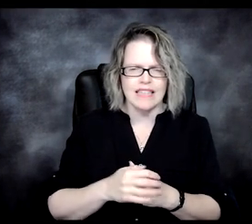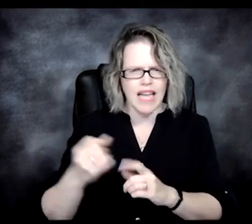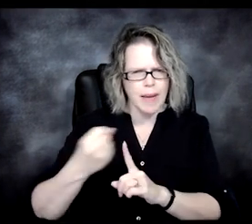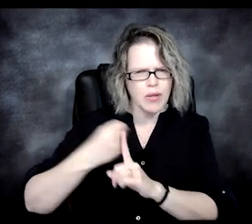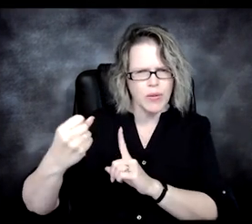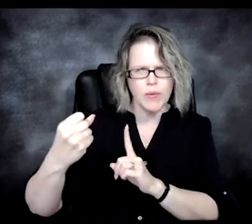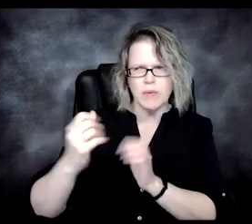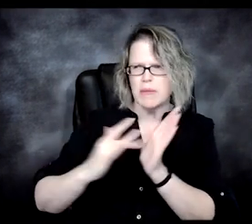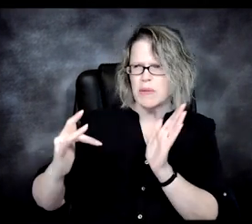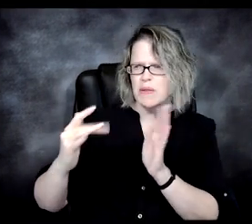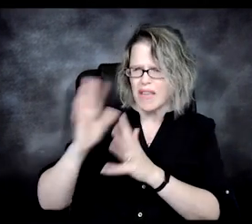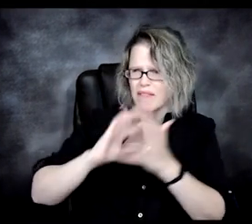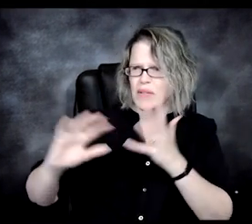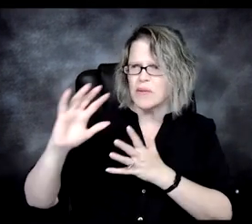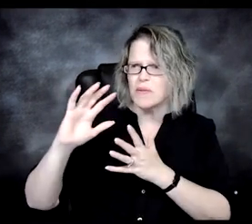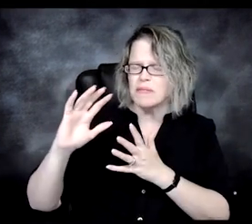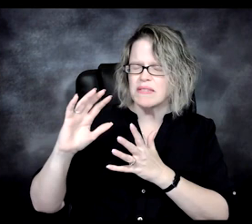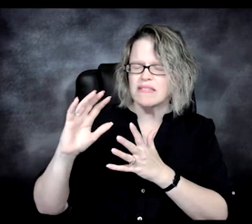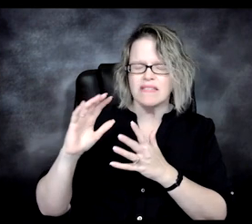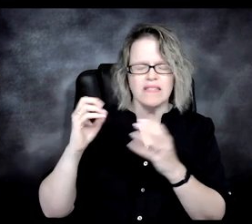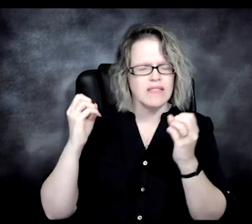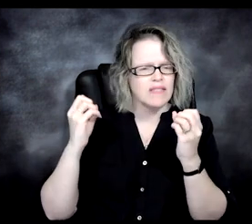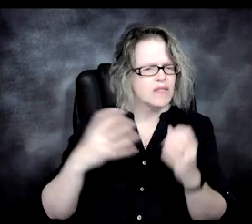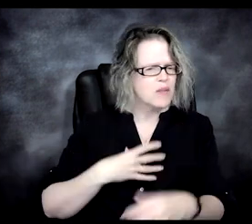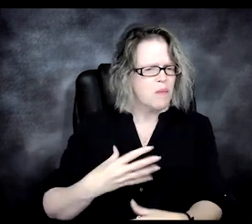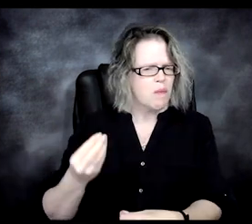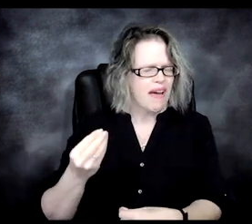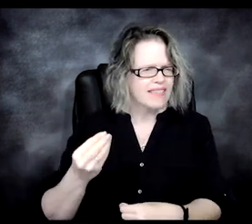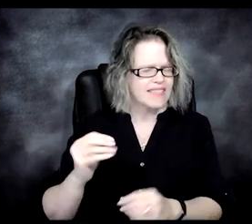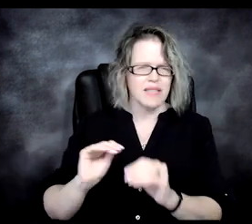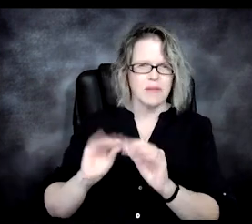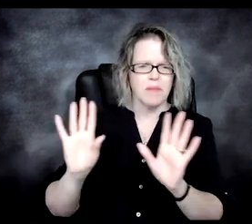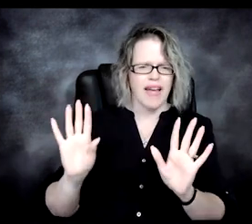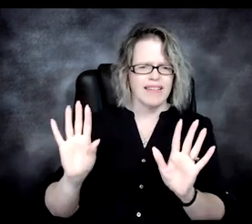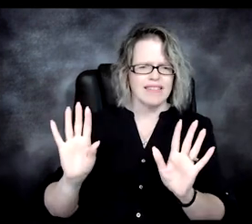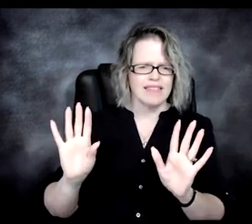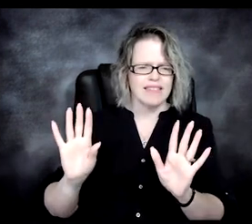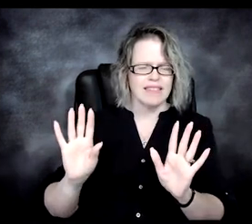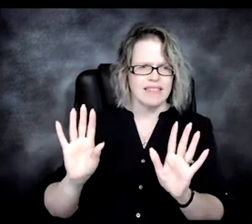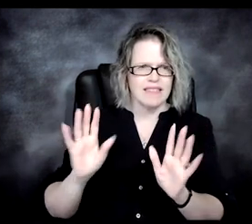Abused, misused, confused, so white, it's bright.